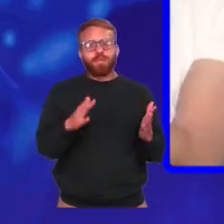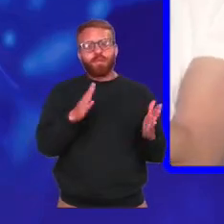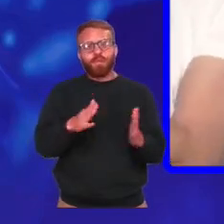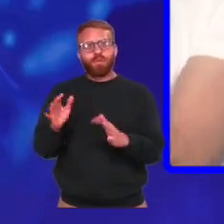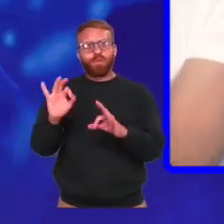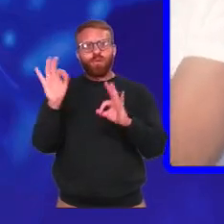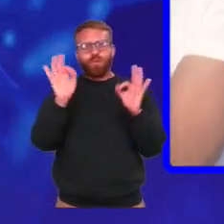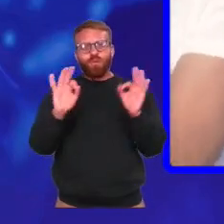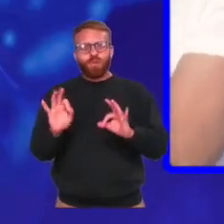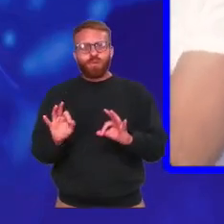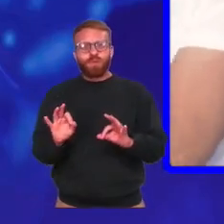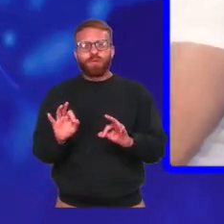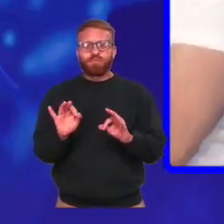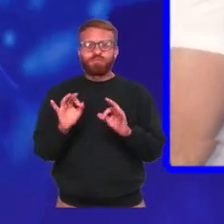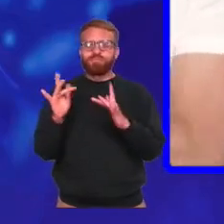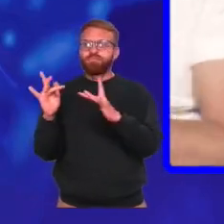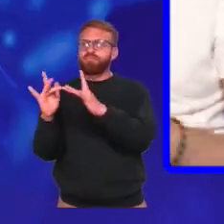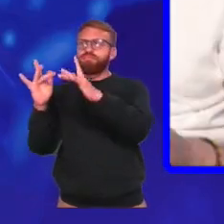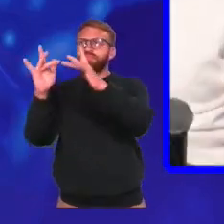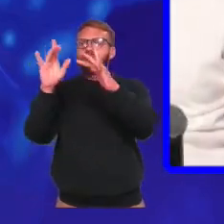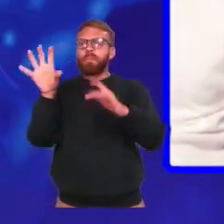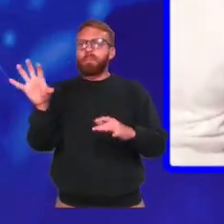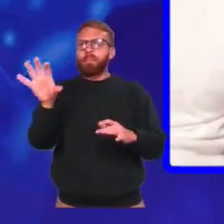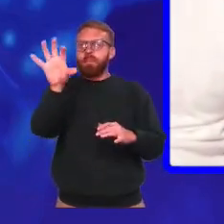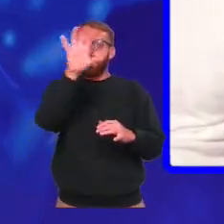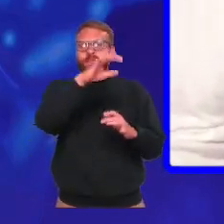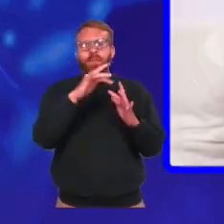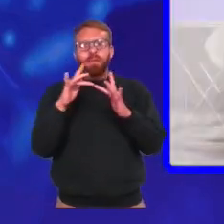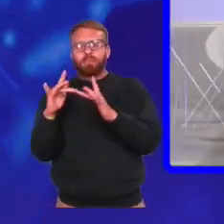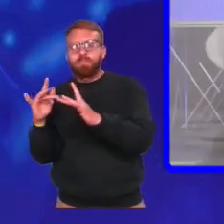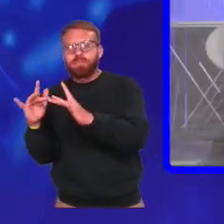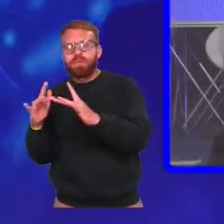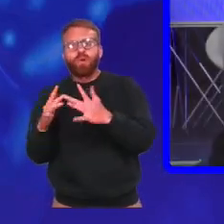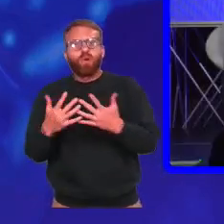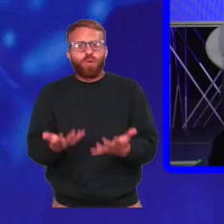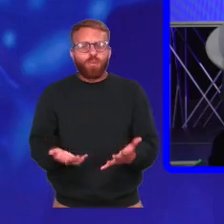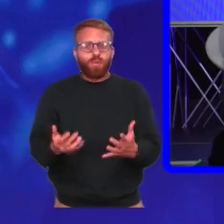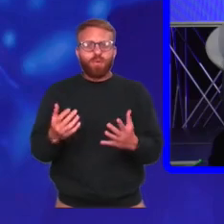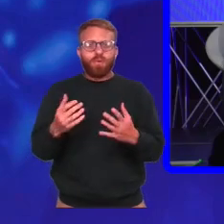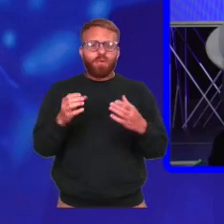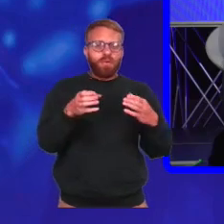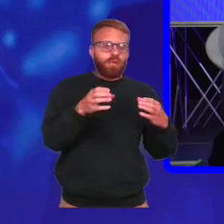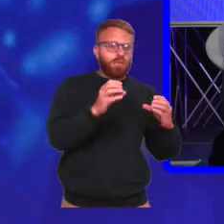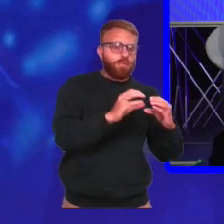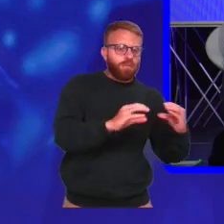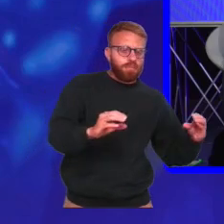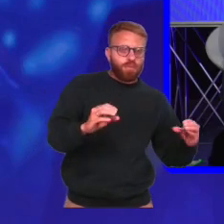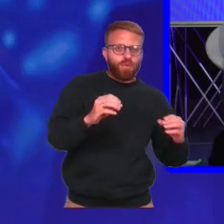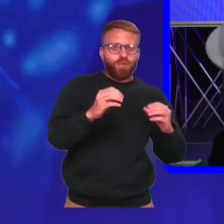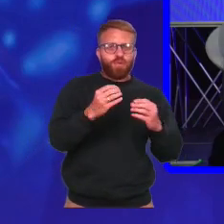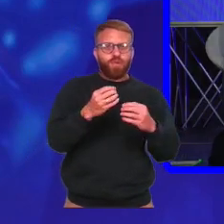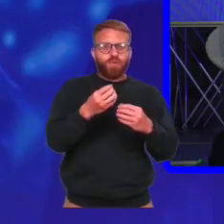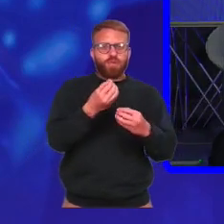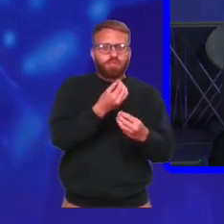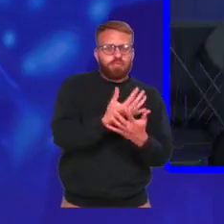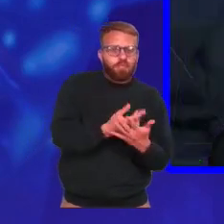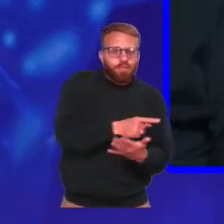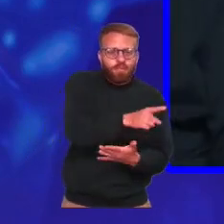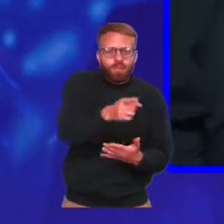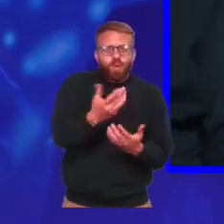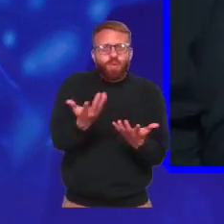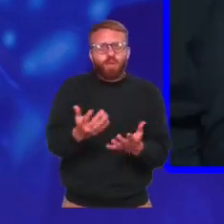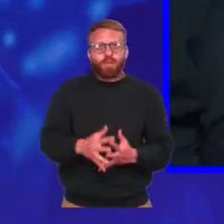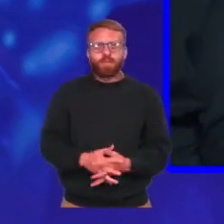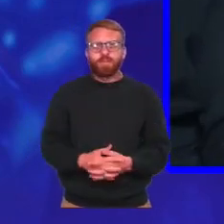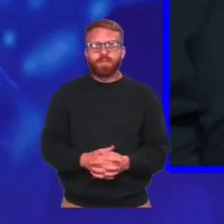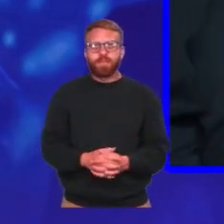can align those elements with several teams? Well, the first thing I would like to add to that is, because the same question came